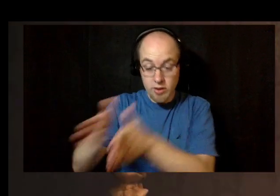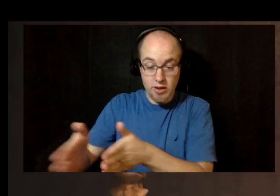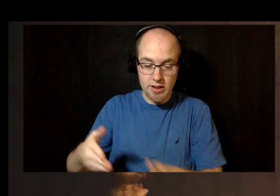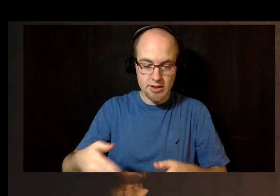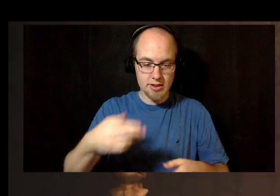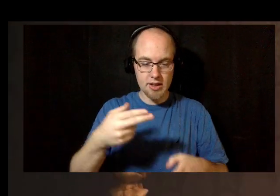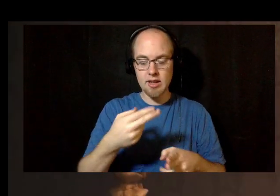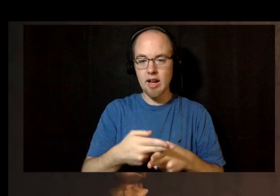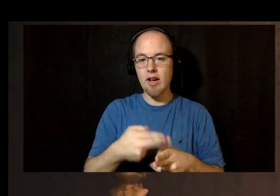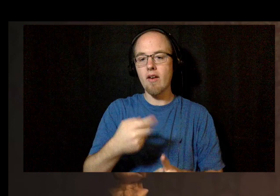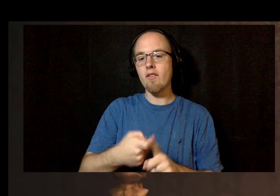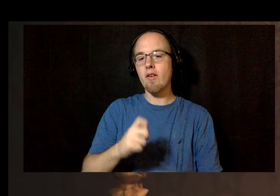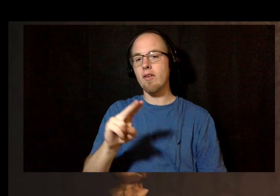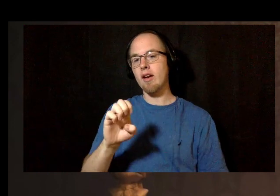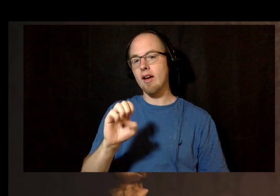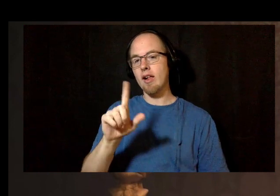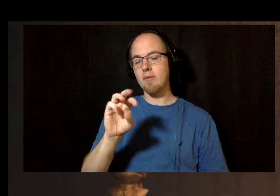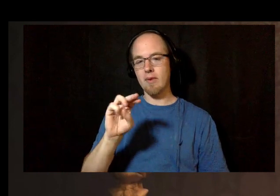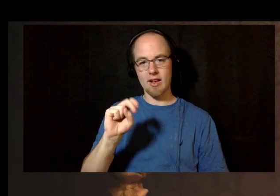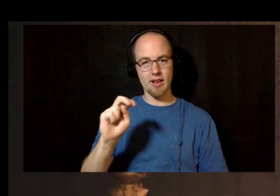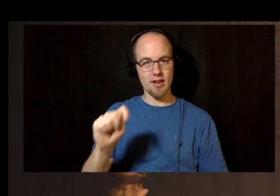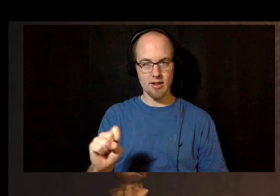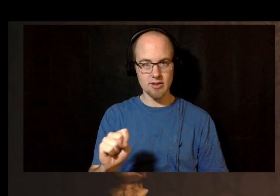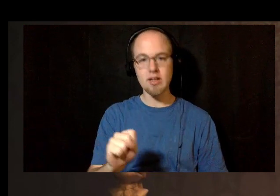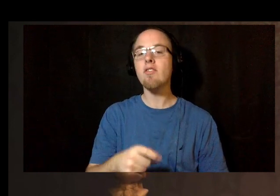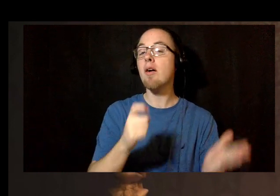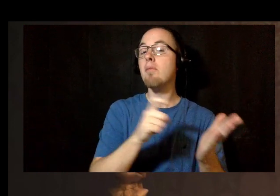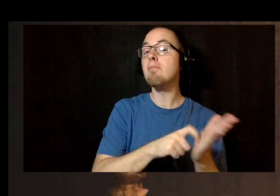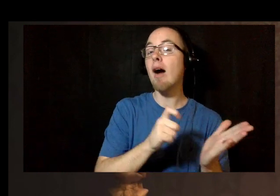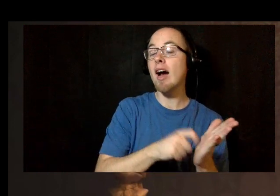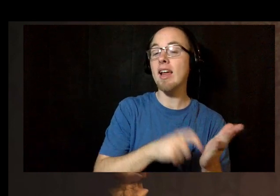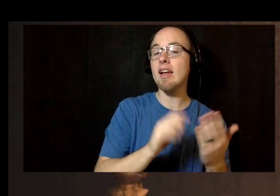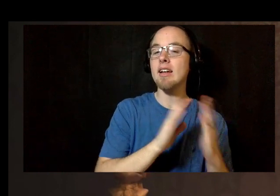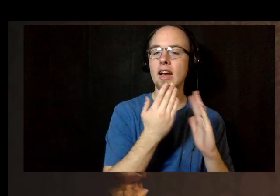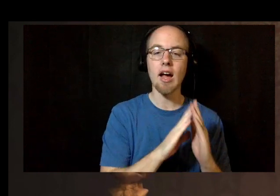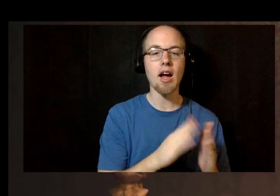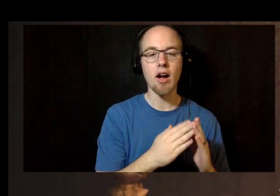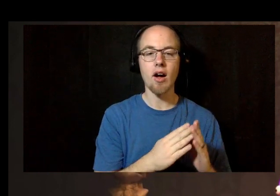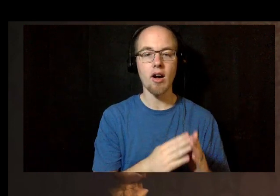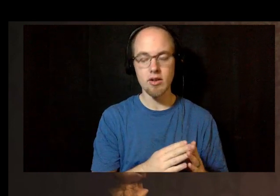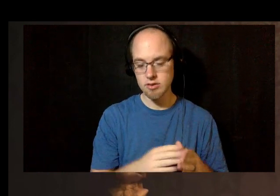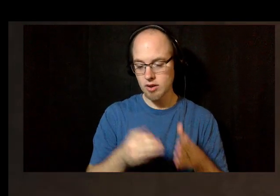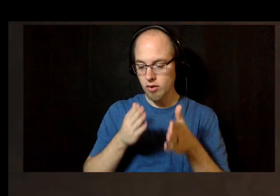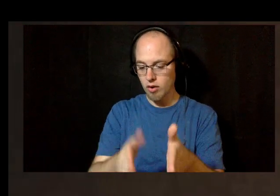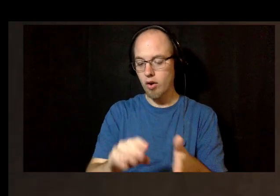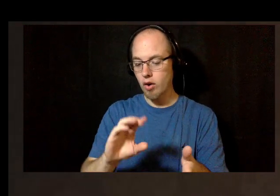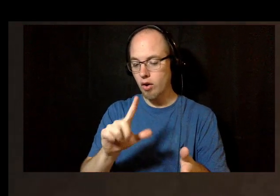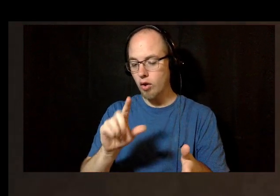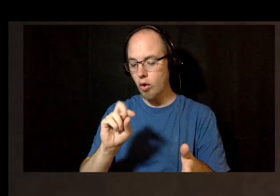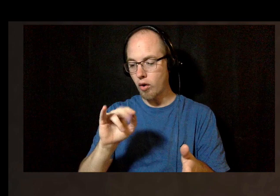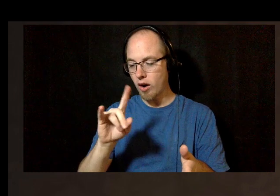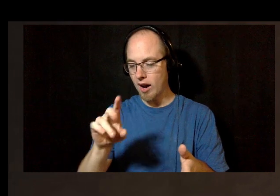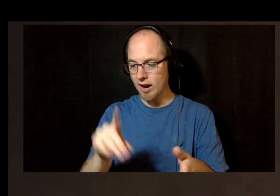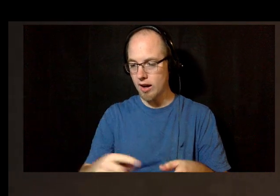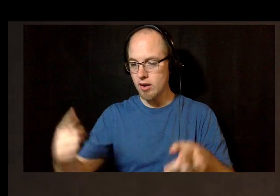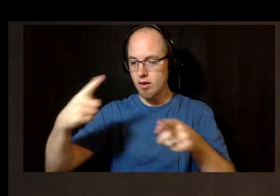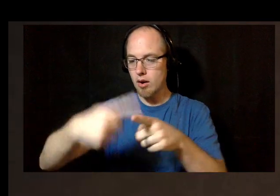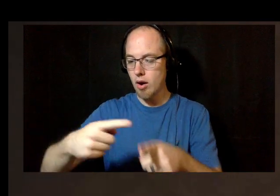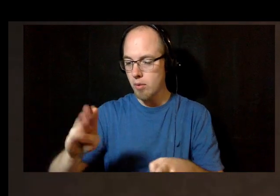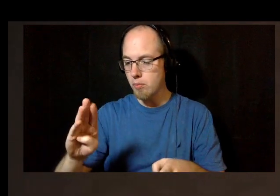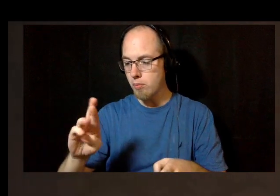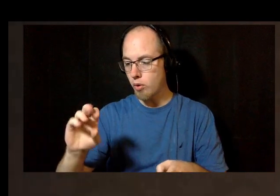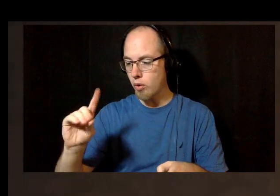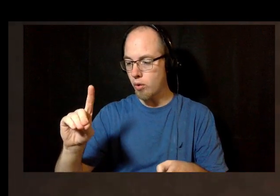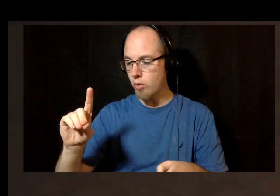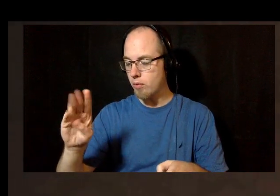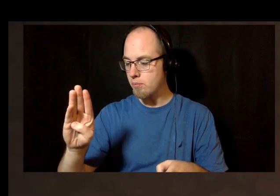mining town, they went thematic with that shit. So you're walking down chloride and you hit the corner of bromide or oxide. I